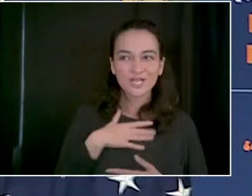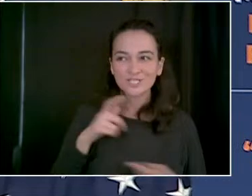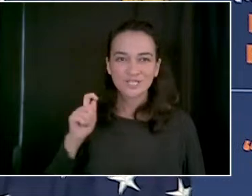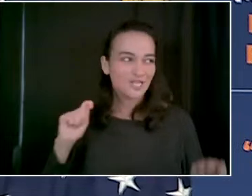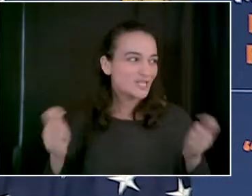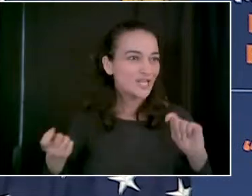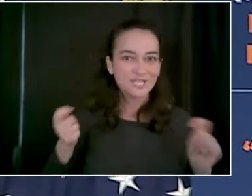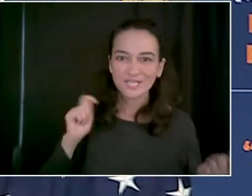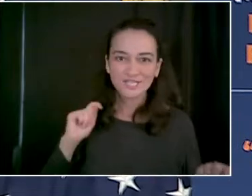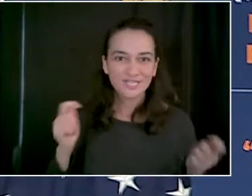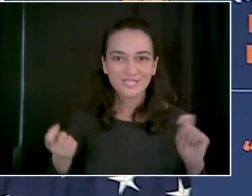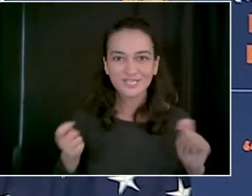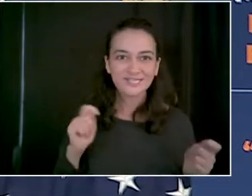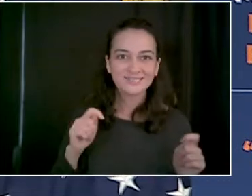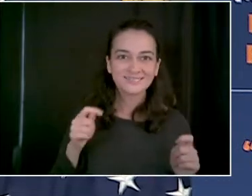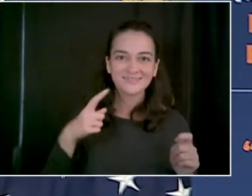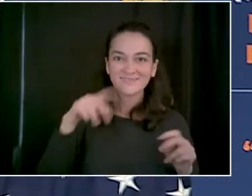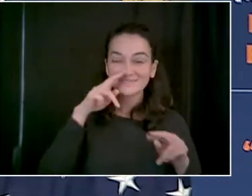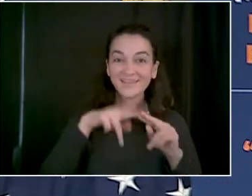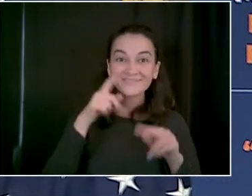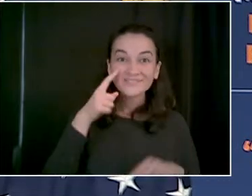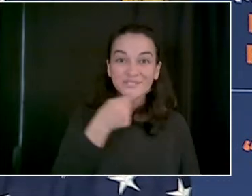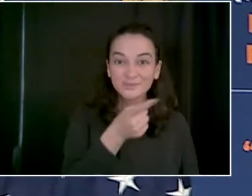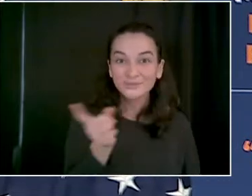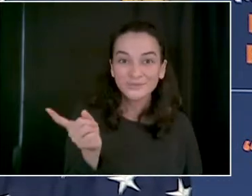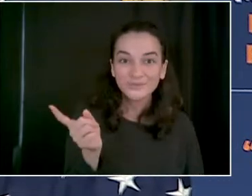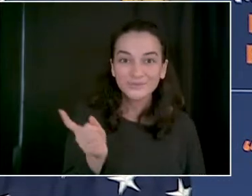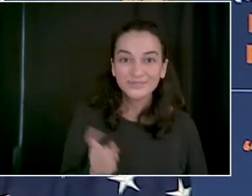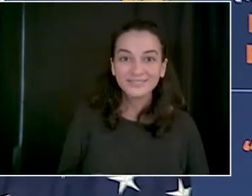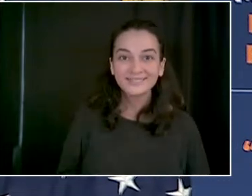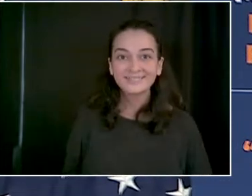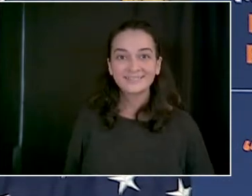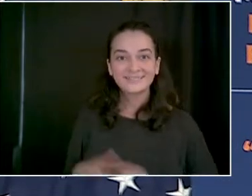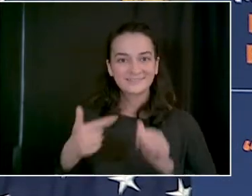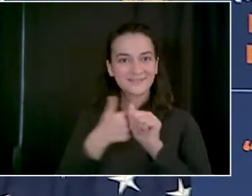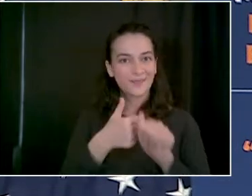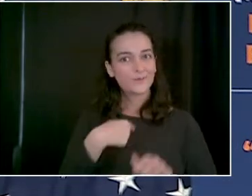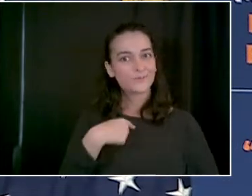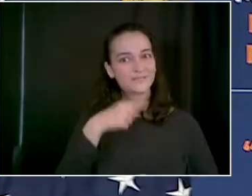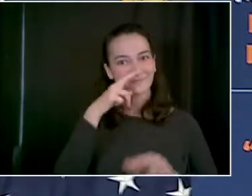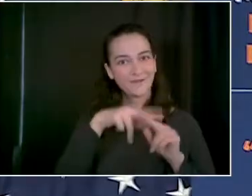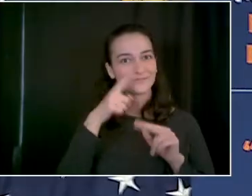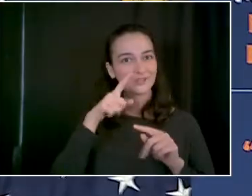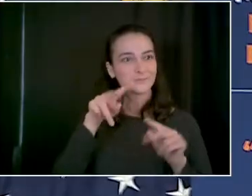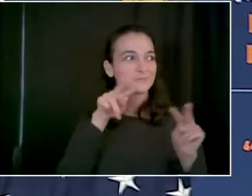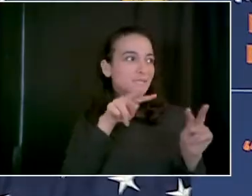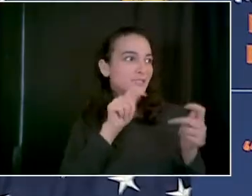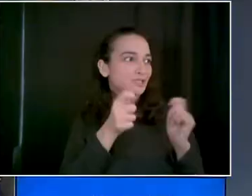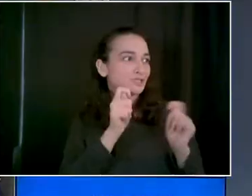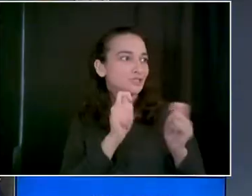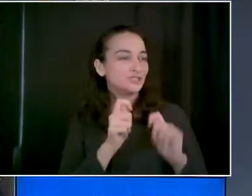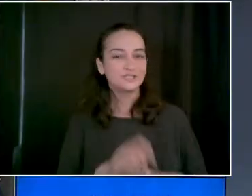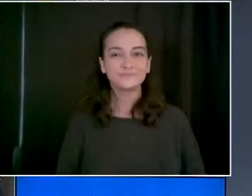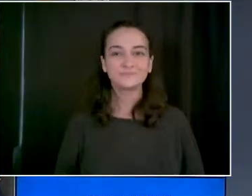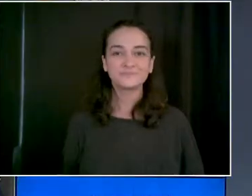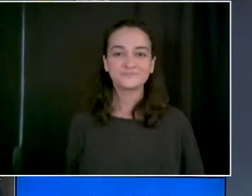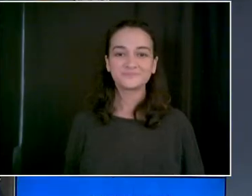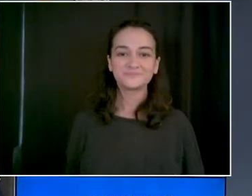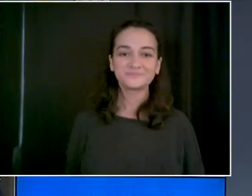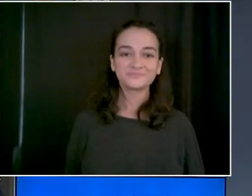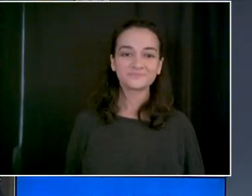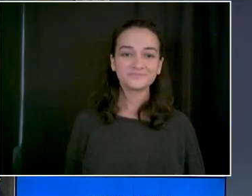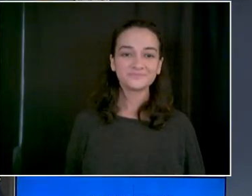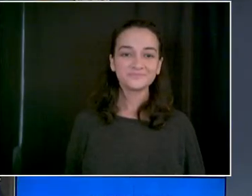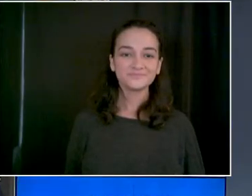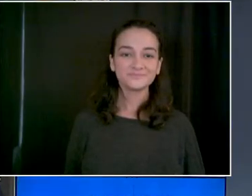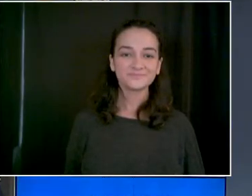fun covering me. Who you kidding? You know? Last question, Juliet. So, Mr. Mayor, Juliet. I'm assuming you didn't get your